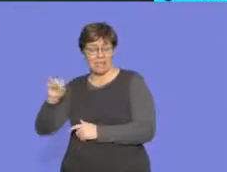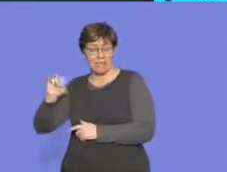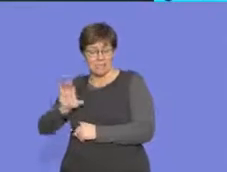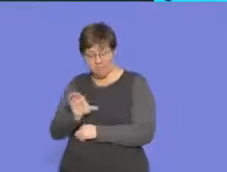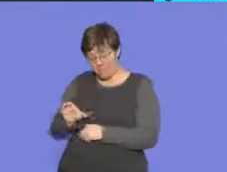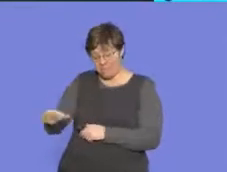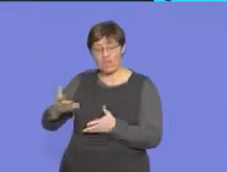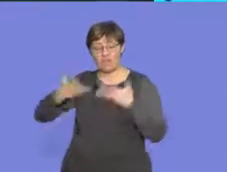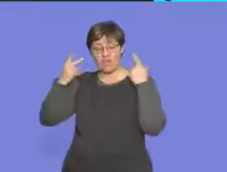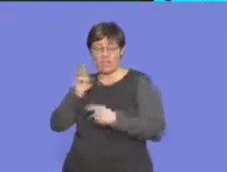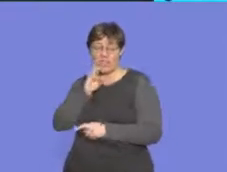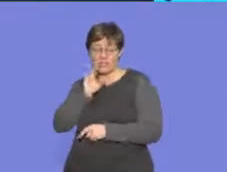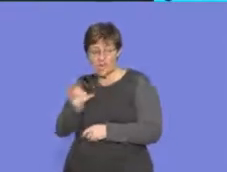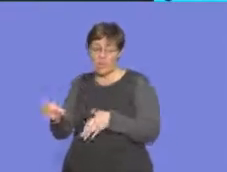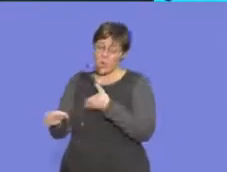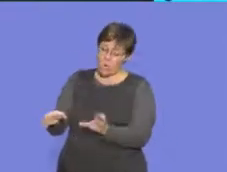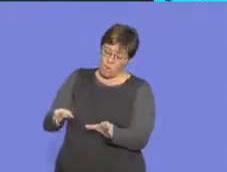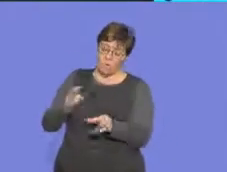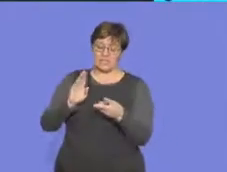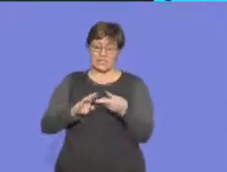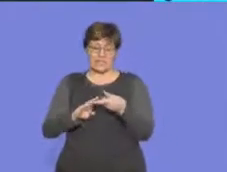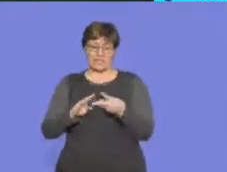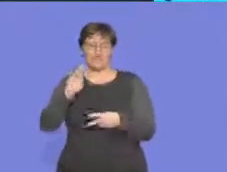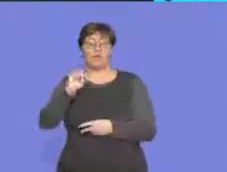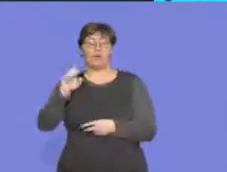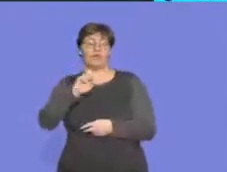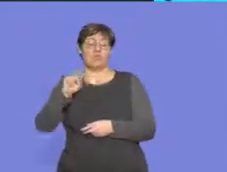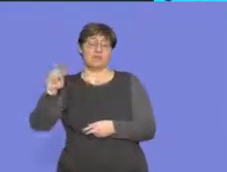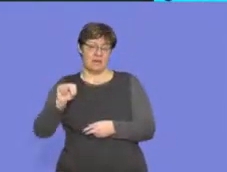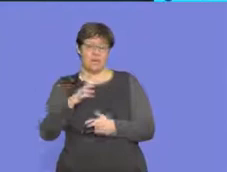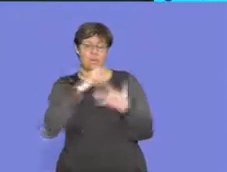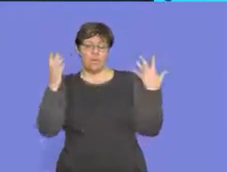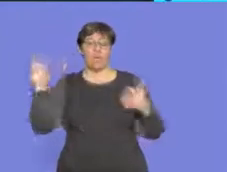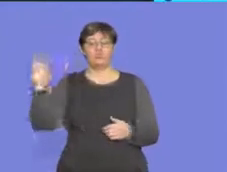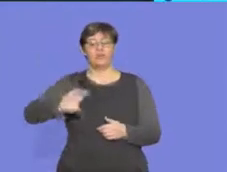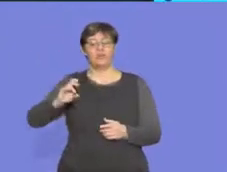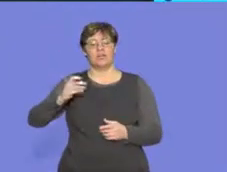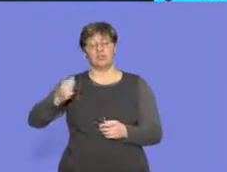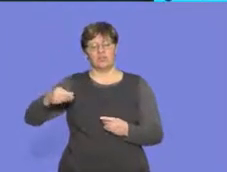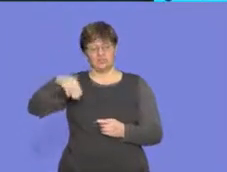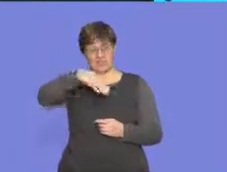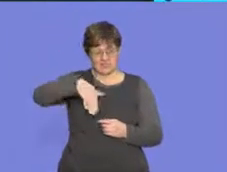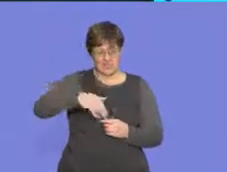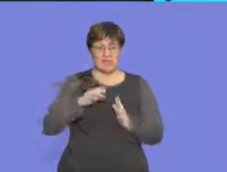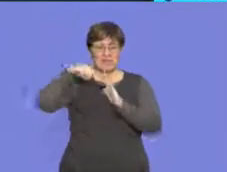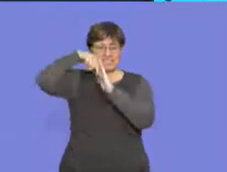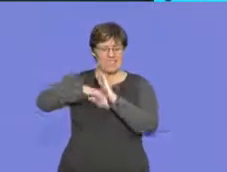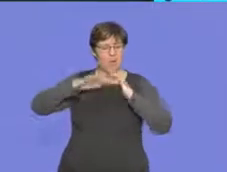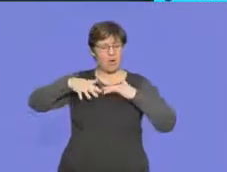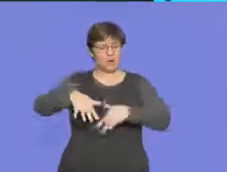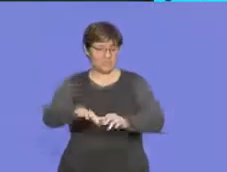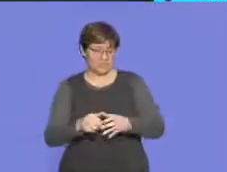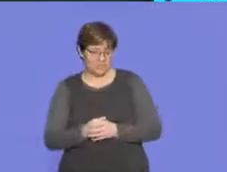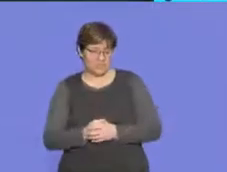are your freshwater biomes, or your marine biomes, which would vary along the depth of the ocean. It would depend on the type